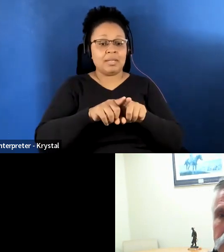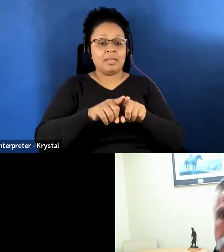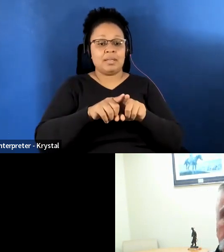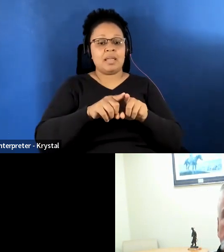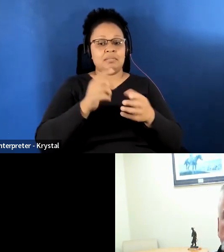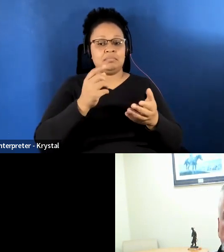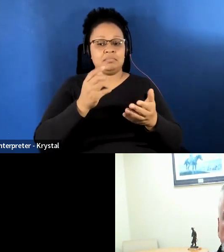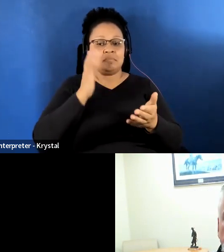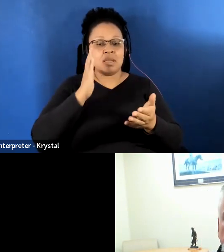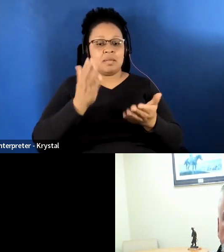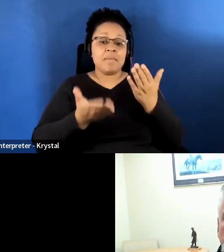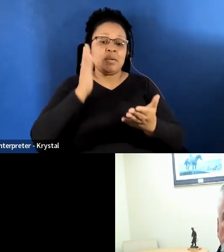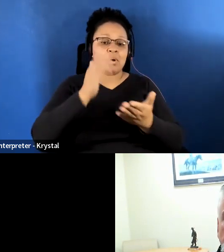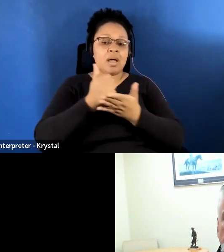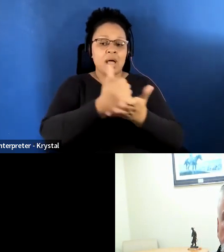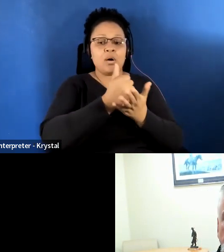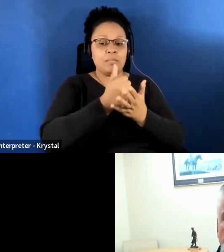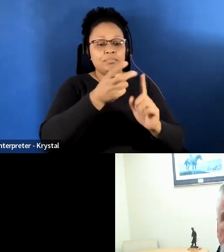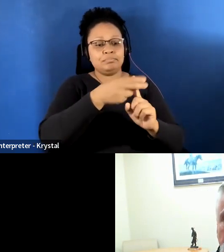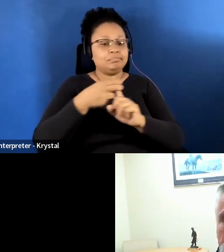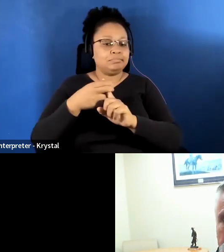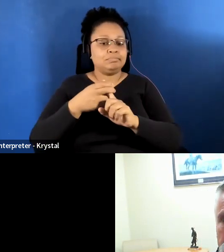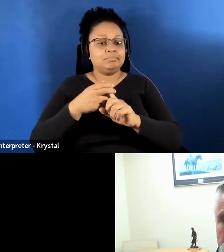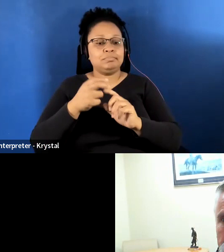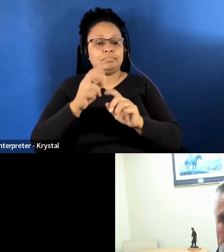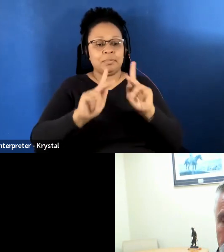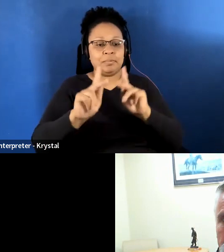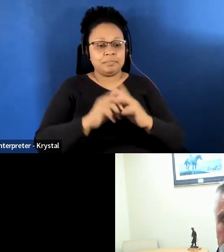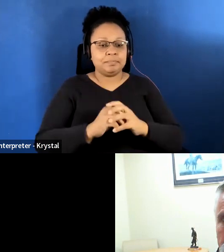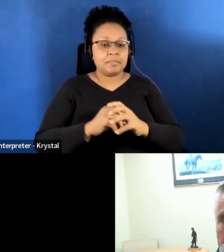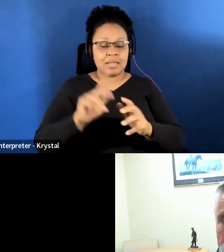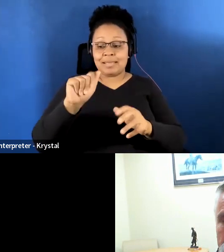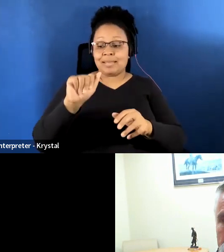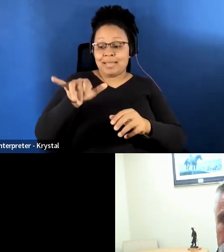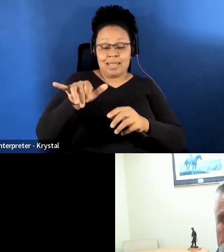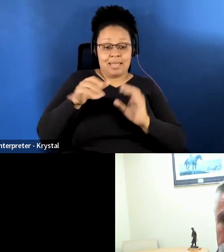seekers. And you also have a comment from Kay McMillan.